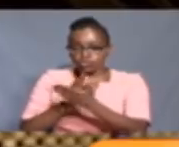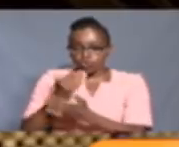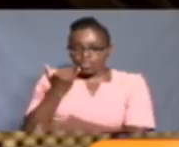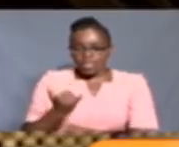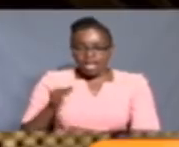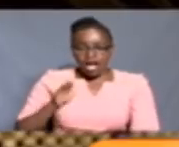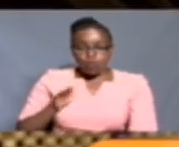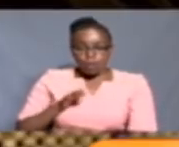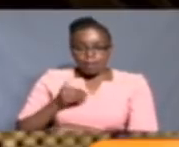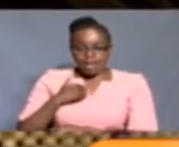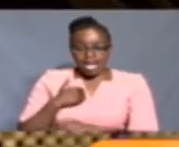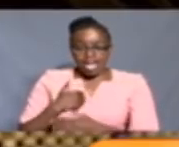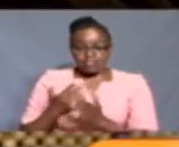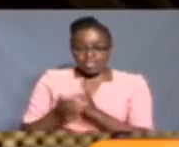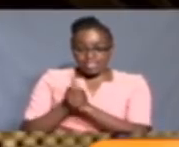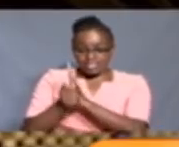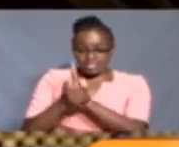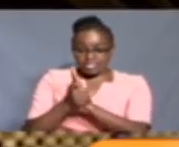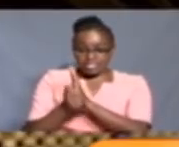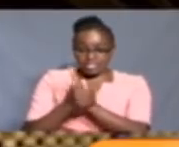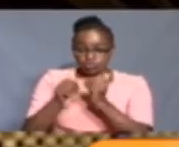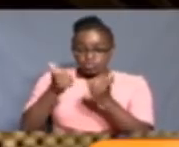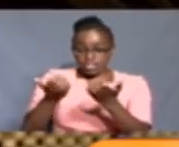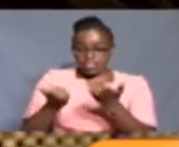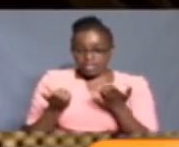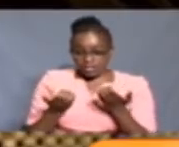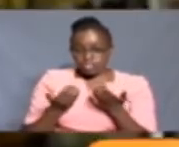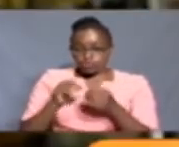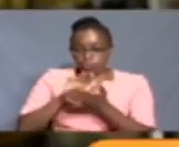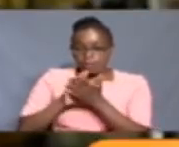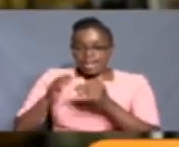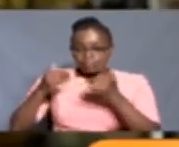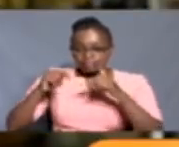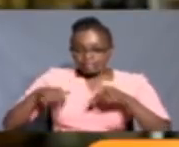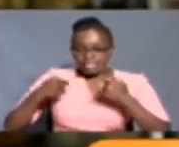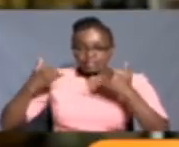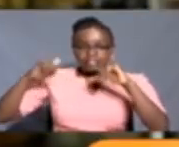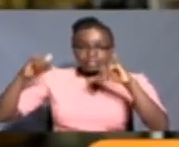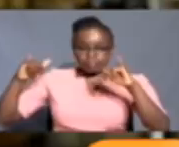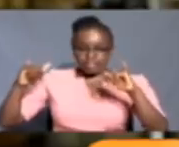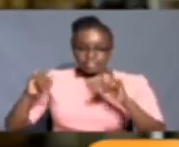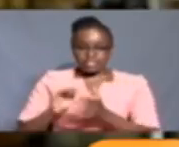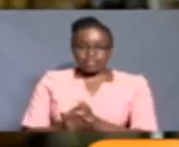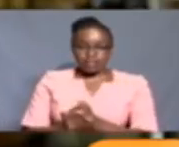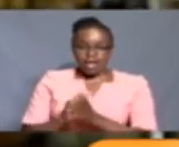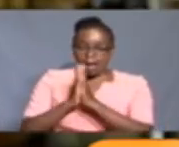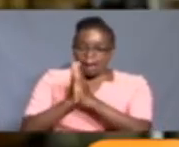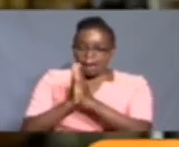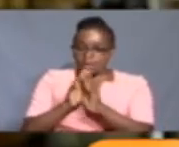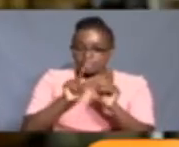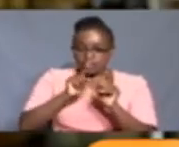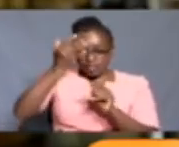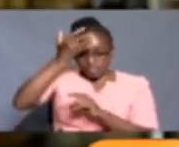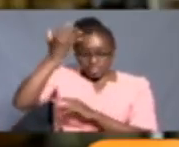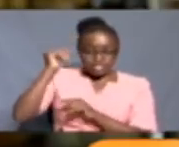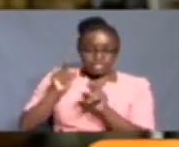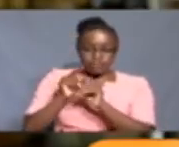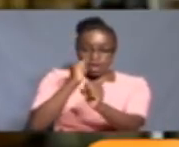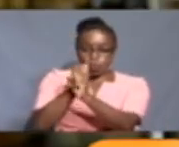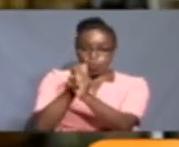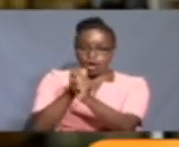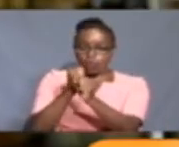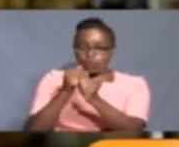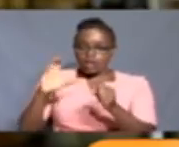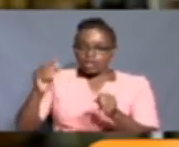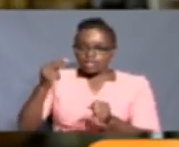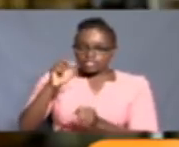are equipped with the necessary skills to be self-sufficient. Our prayer, as the sisters and as the staff working at